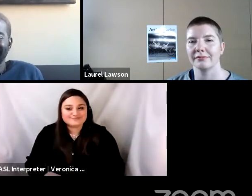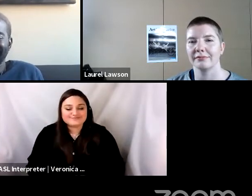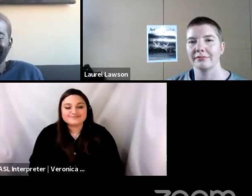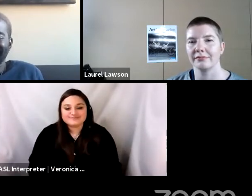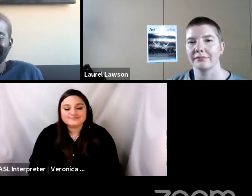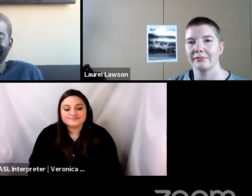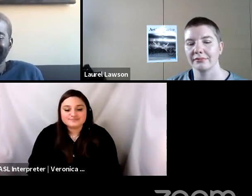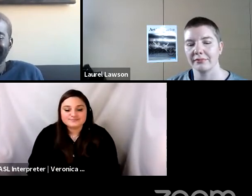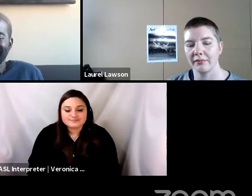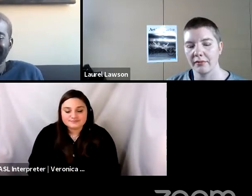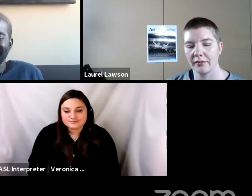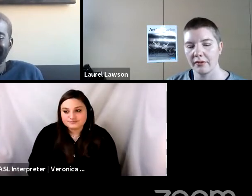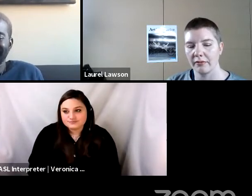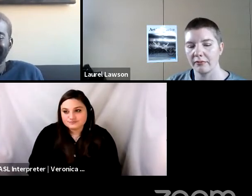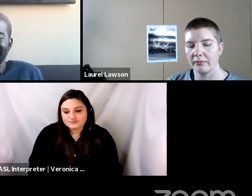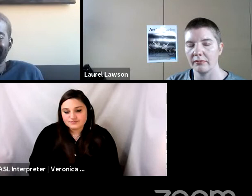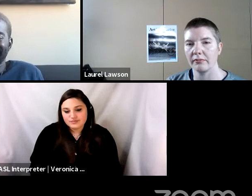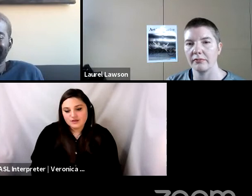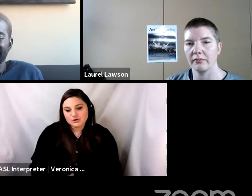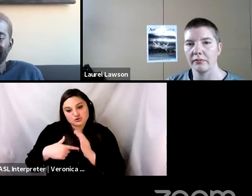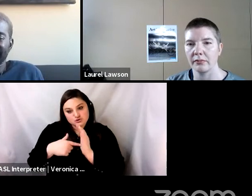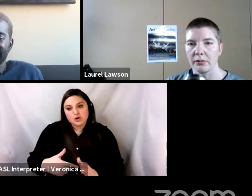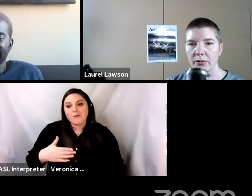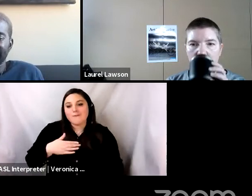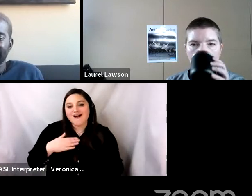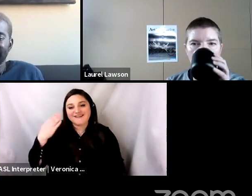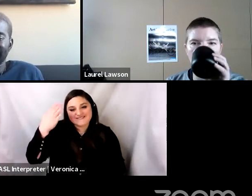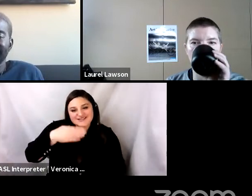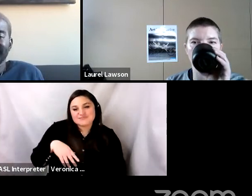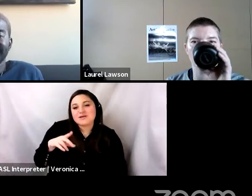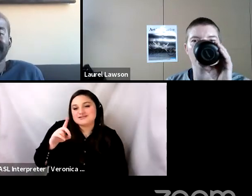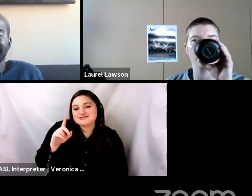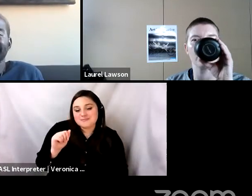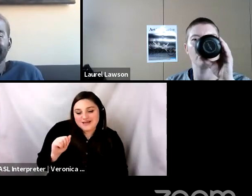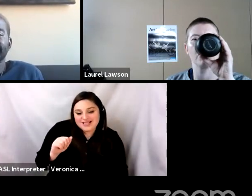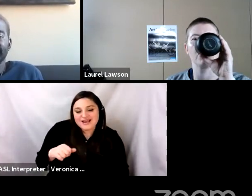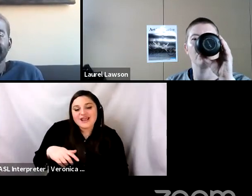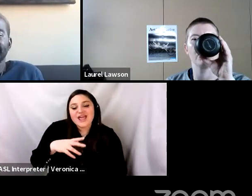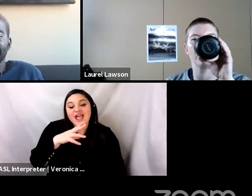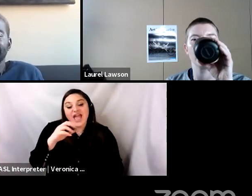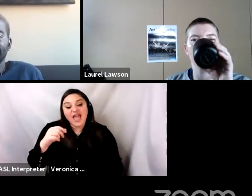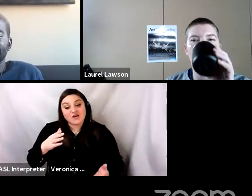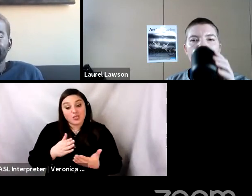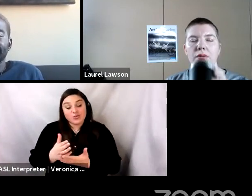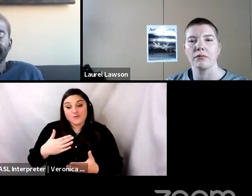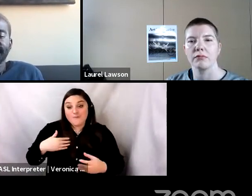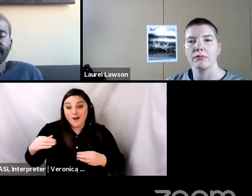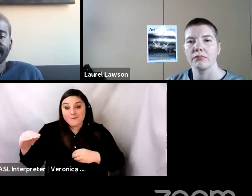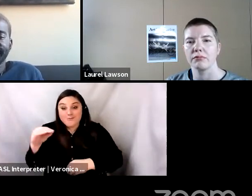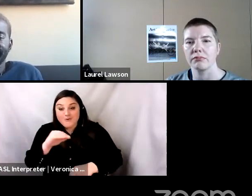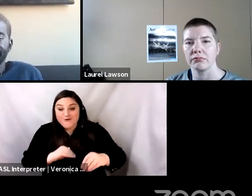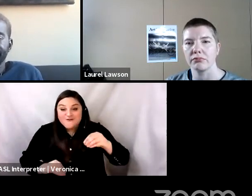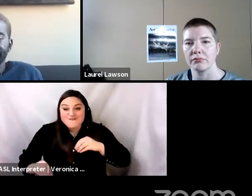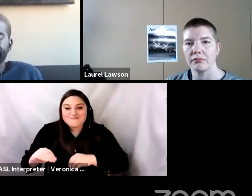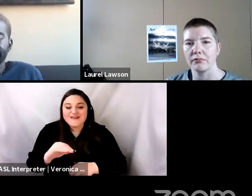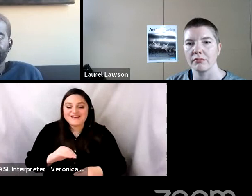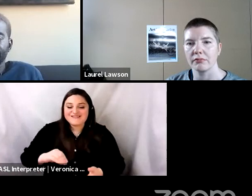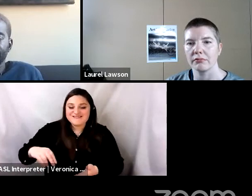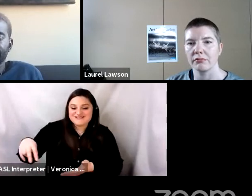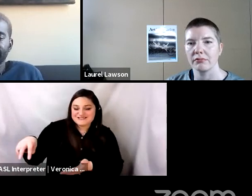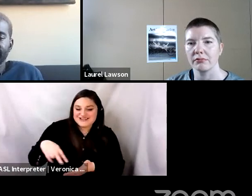sounds, my collaborator, Despina, who's an electronic musician, Despina is